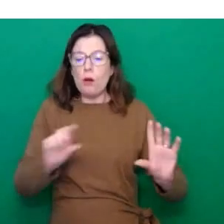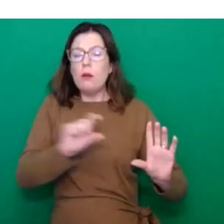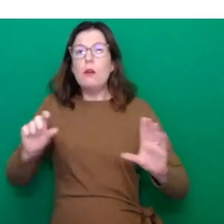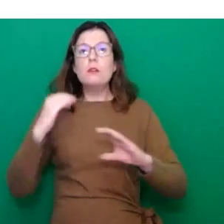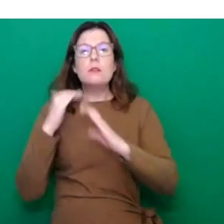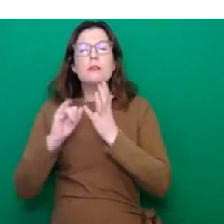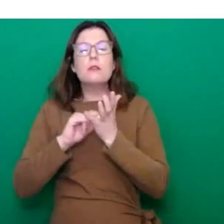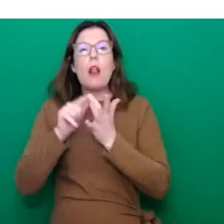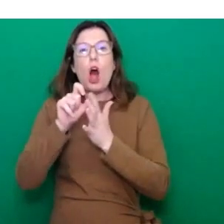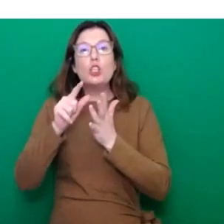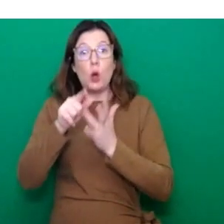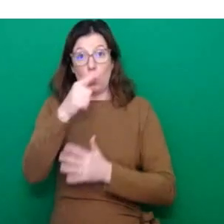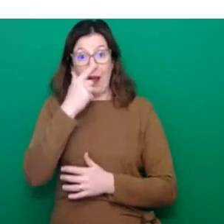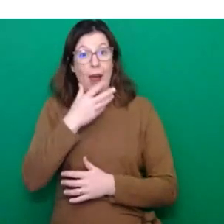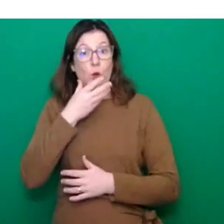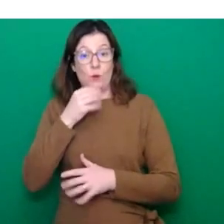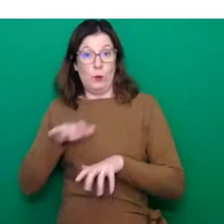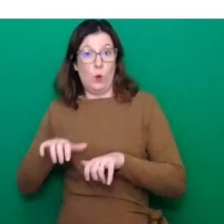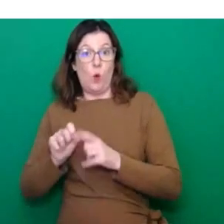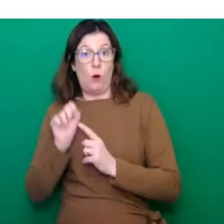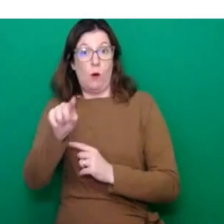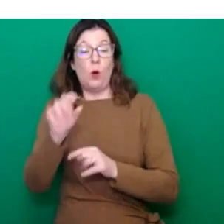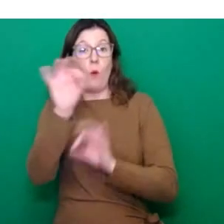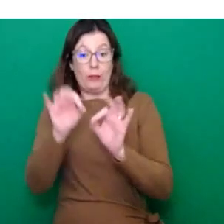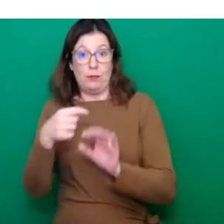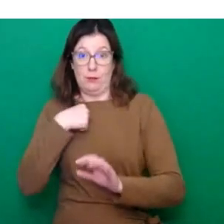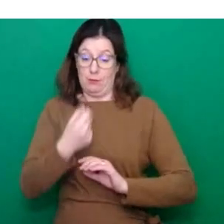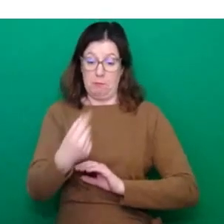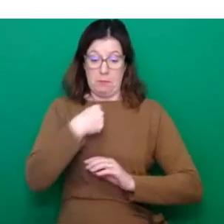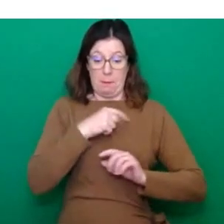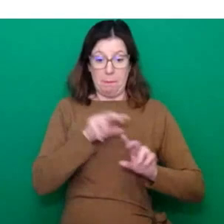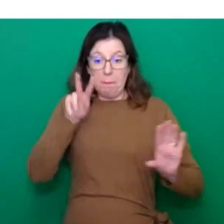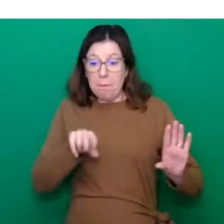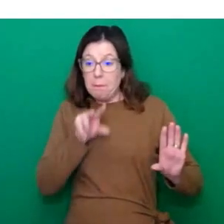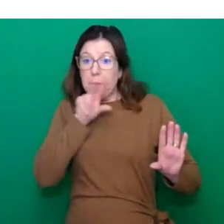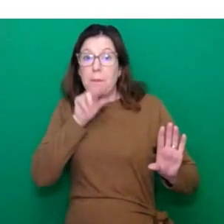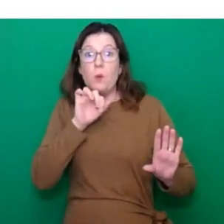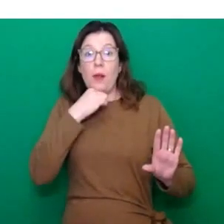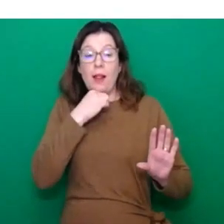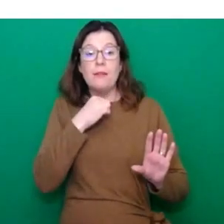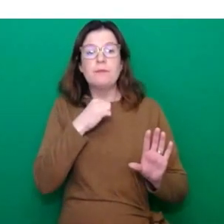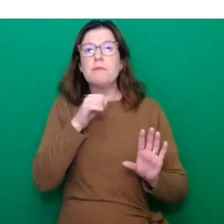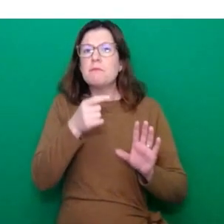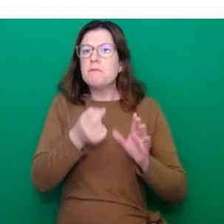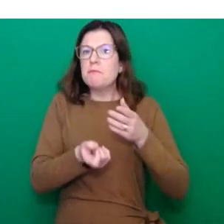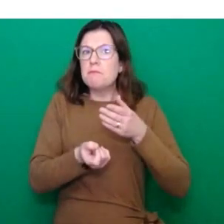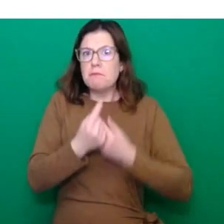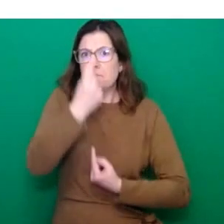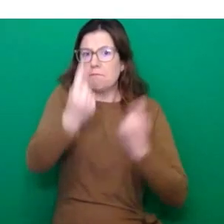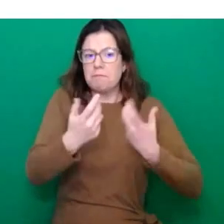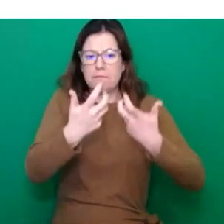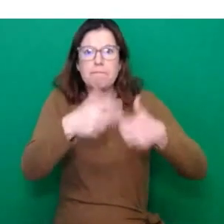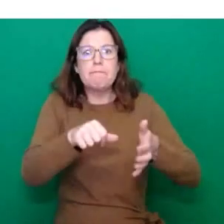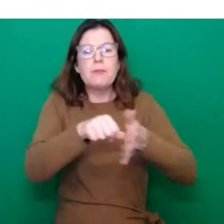your questions and those will come through to me. Obviously, as there's technical issues there's a note there about who